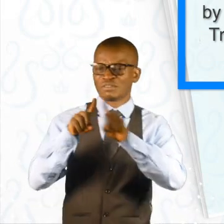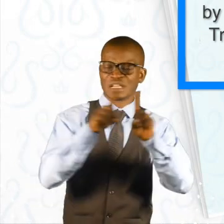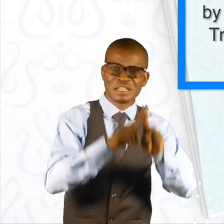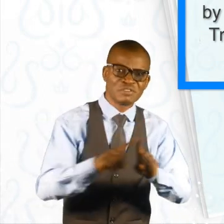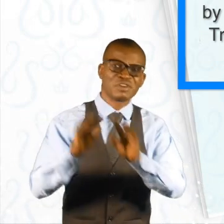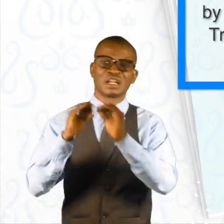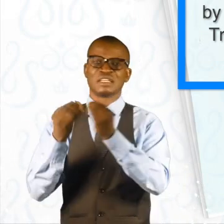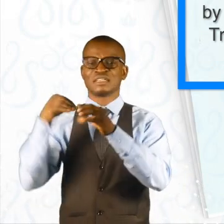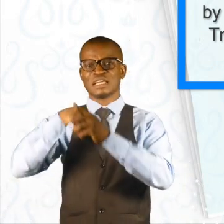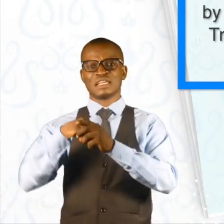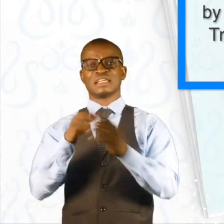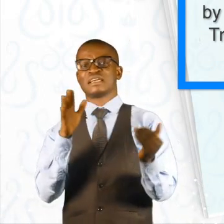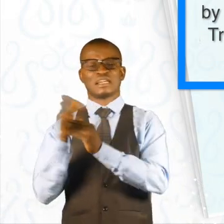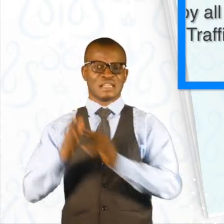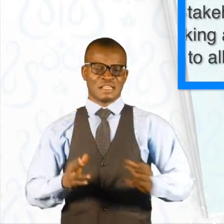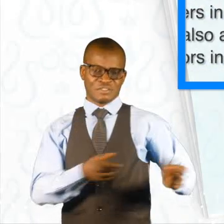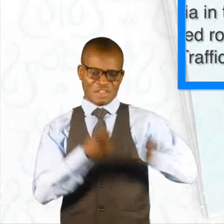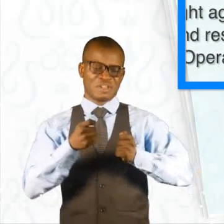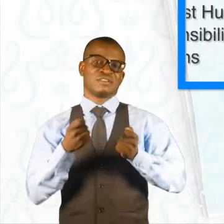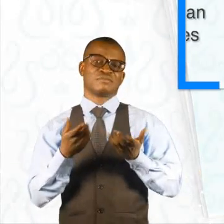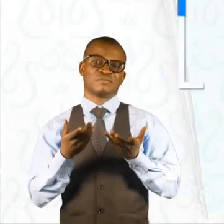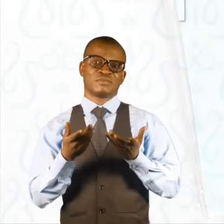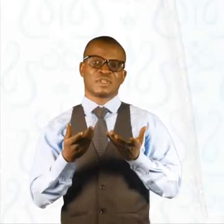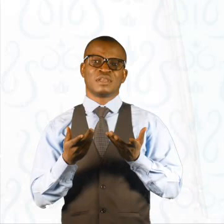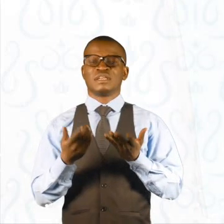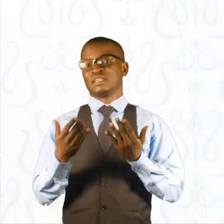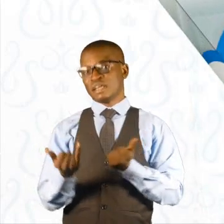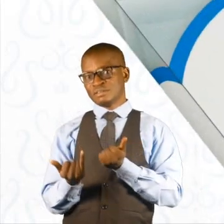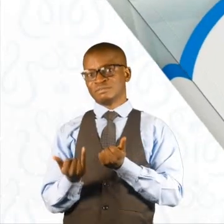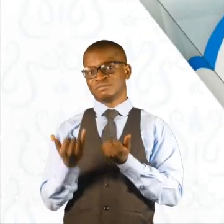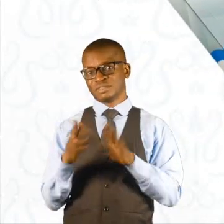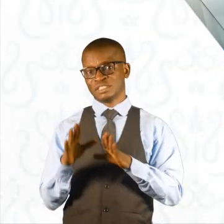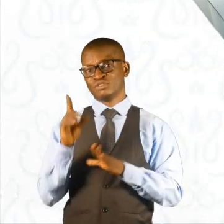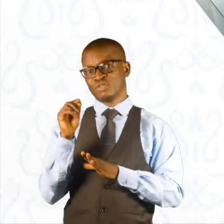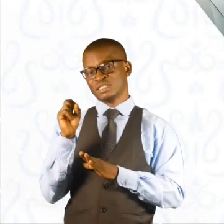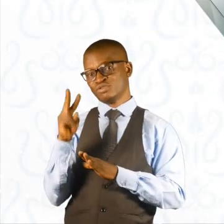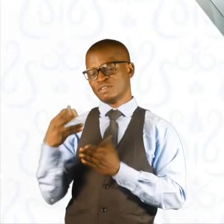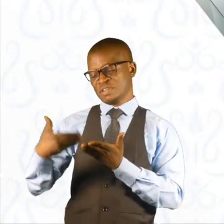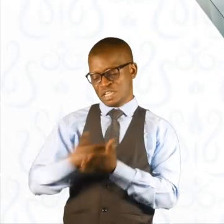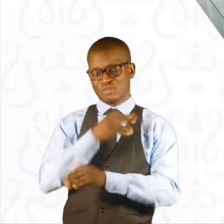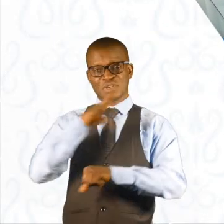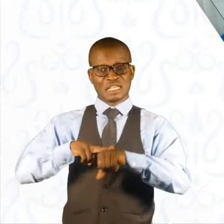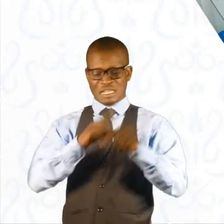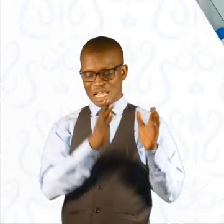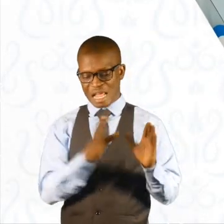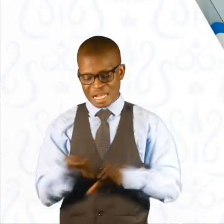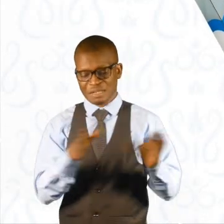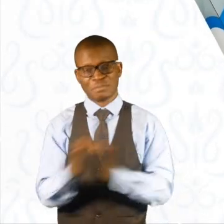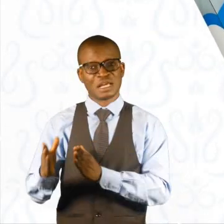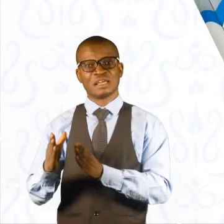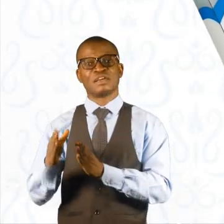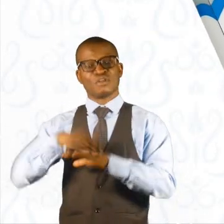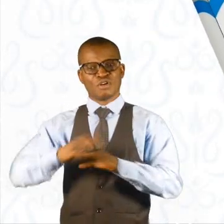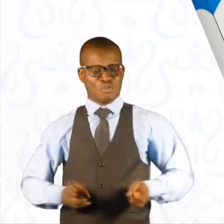all actors in anti-trafficking operations. Having expired in 2012, a new National Action Plan on